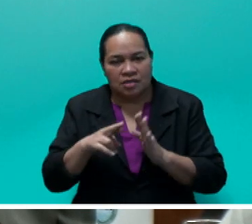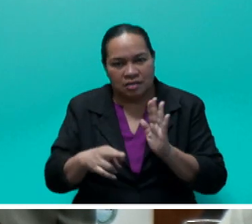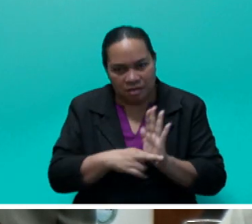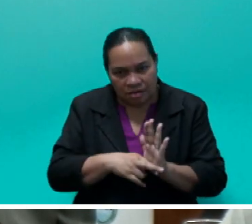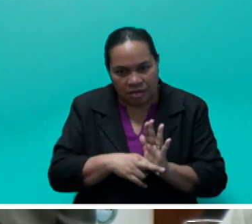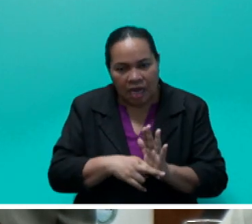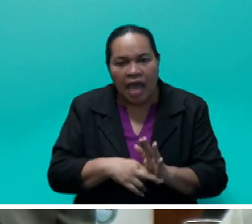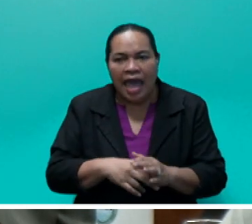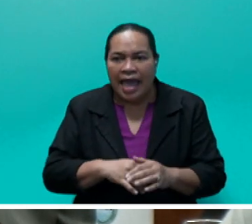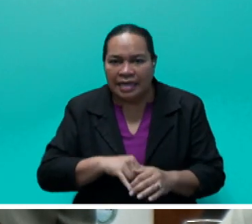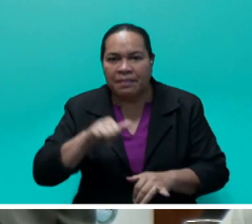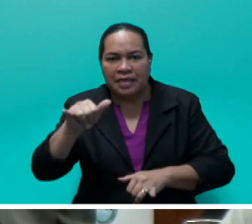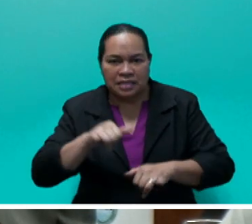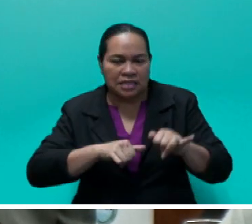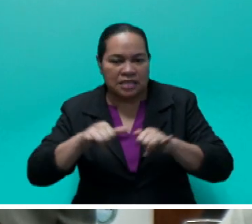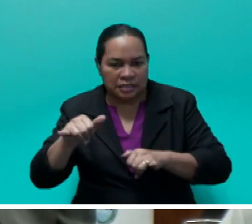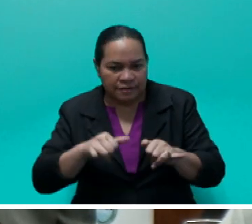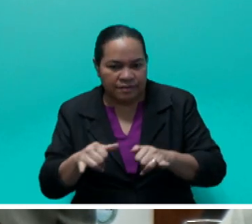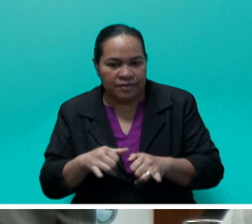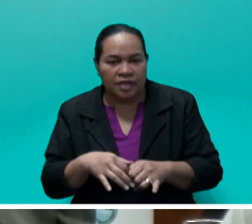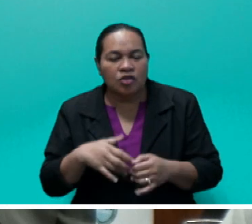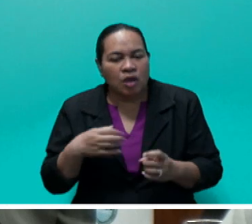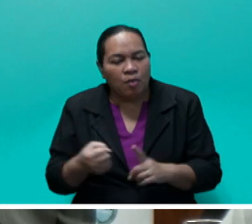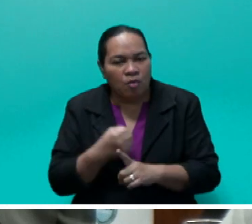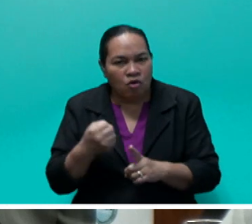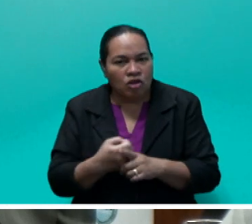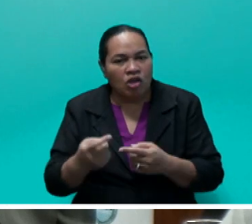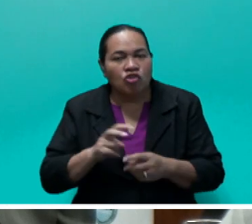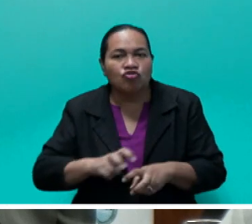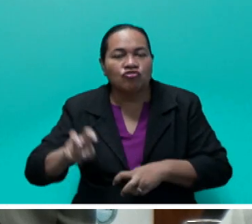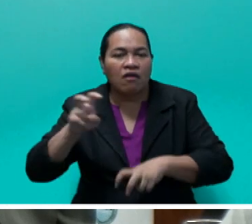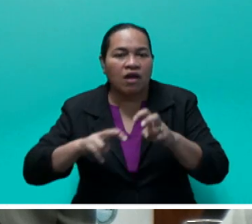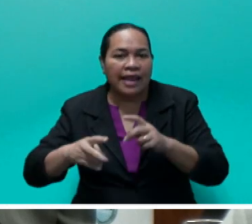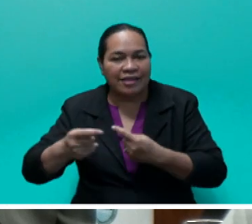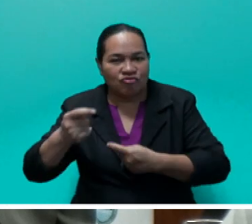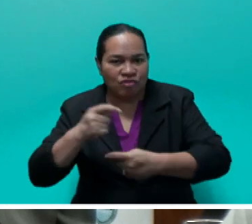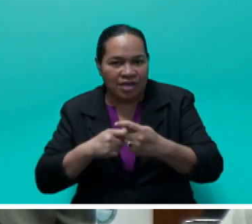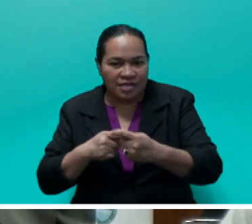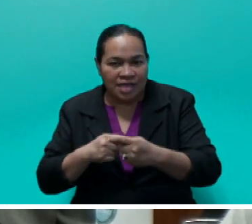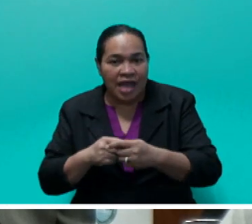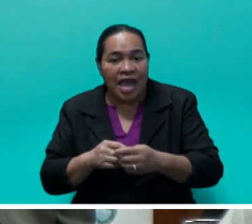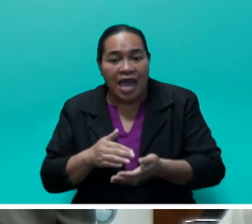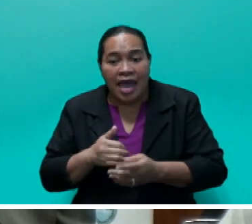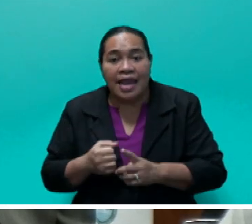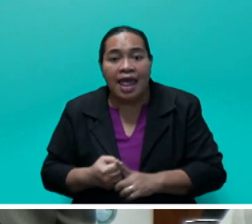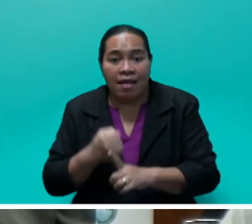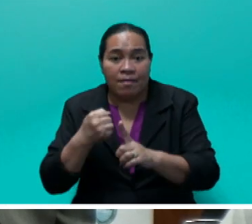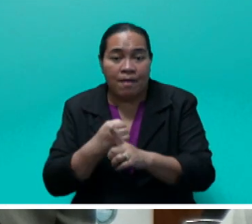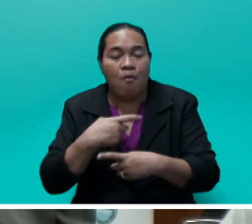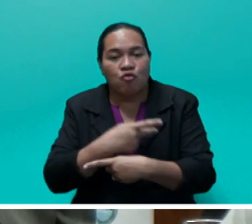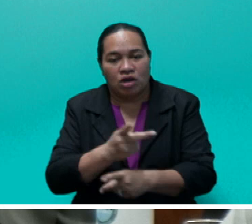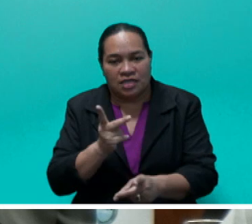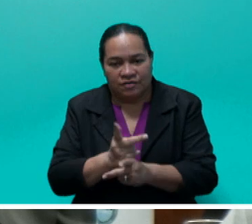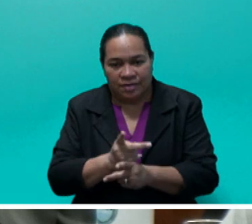frequency, fostering competition, promoting travel and trade, and boosting productivity. Open skies